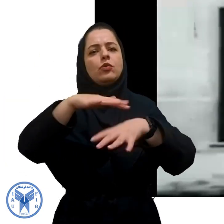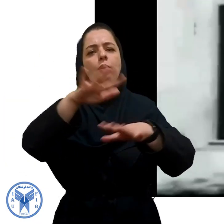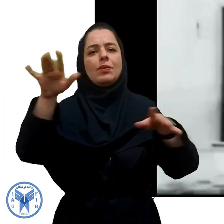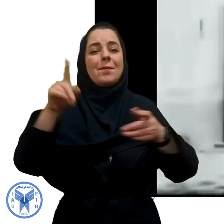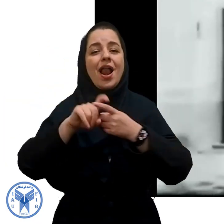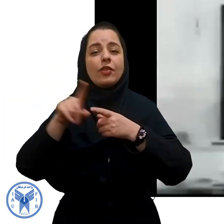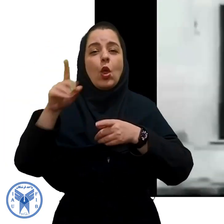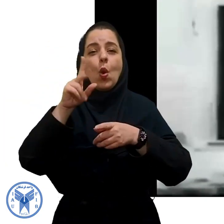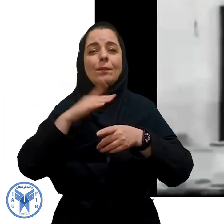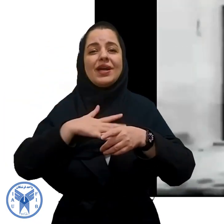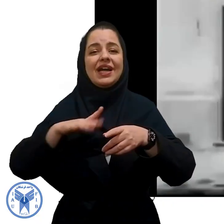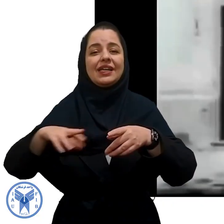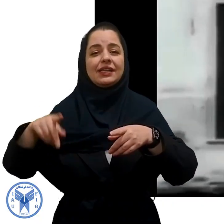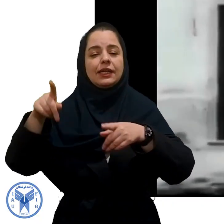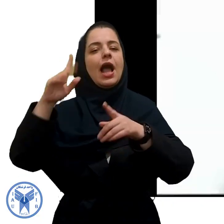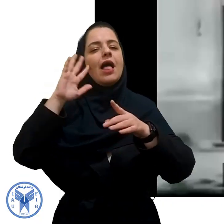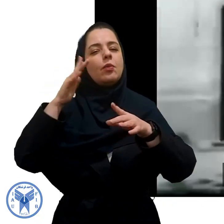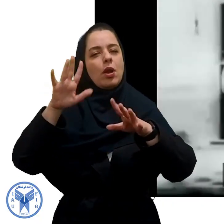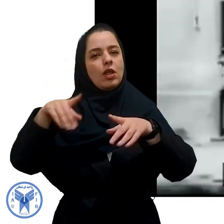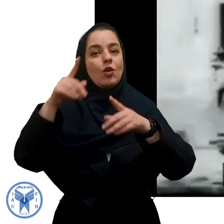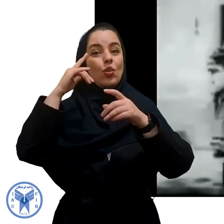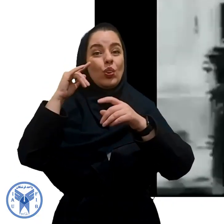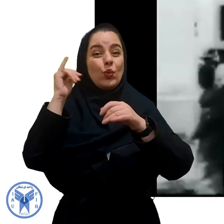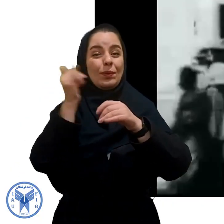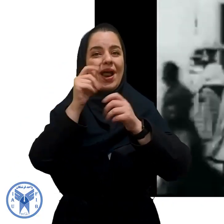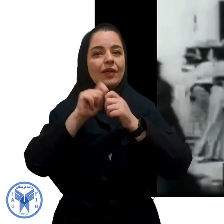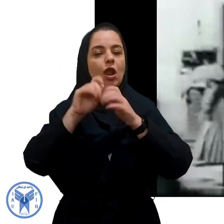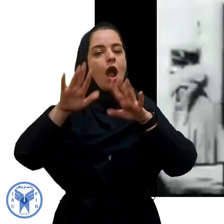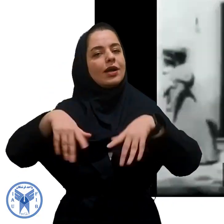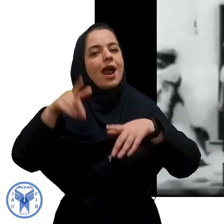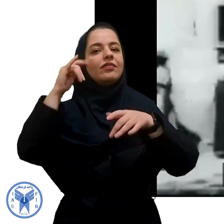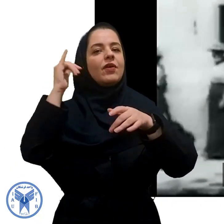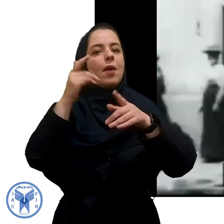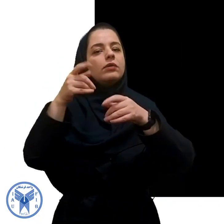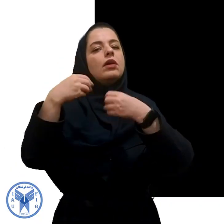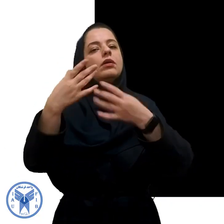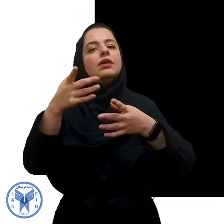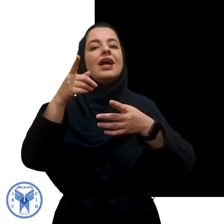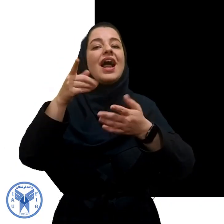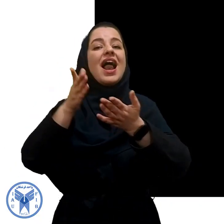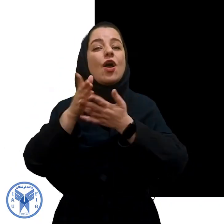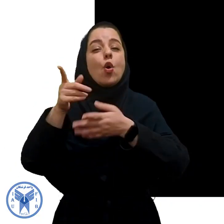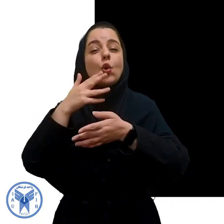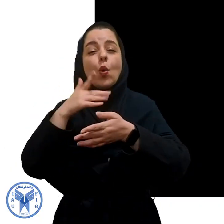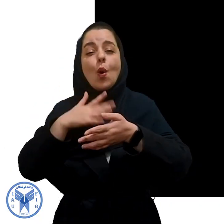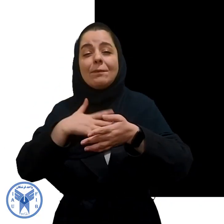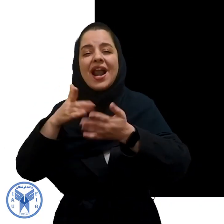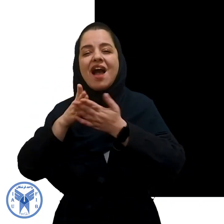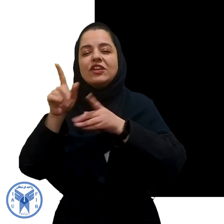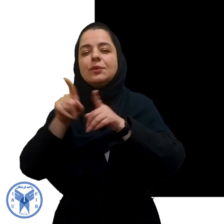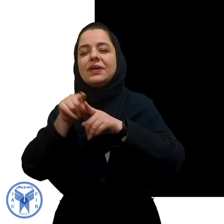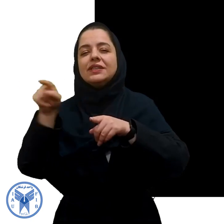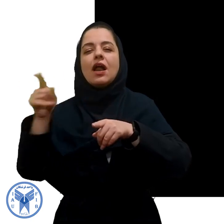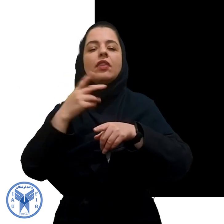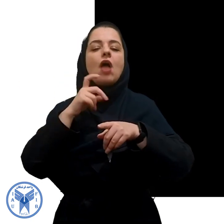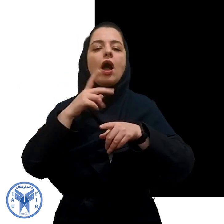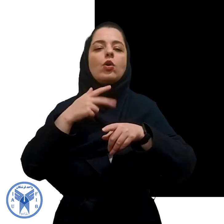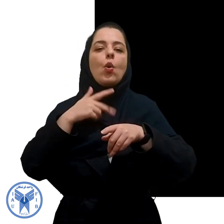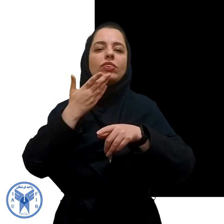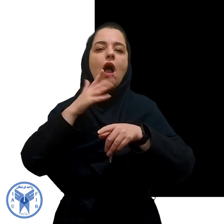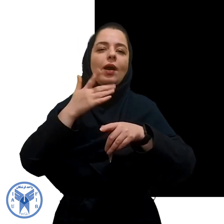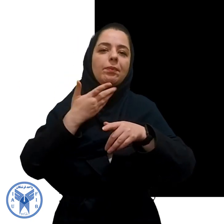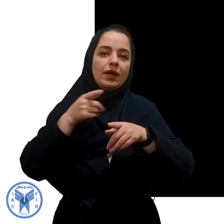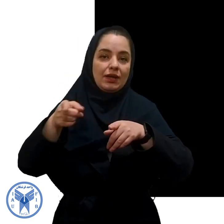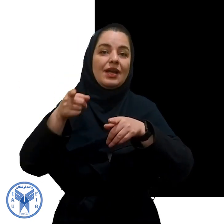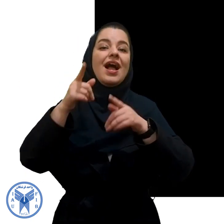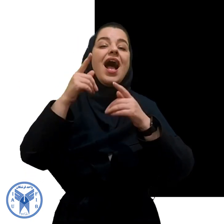The Lumière brothers are probably best known for the invention of the motion picture camera. The Kodachrome is, like the daguerreotype, a